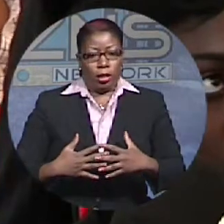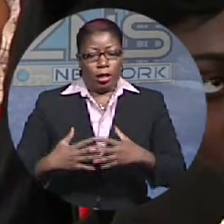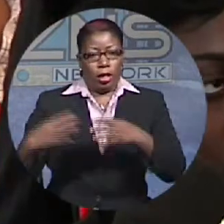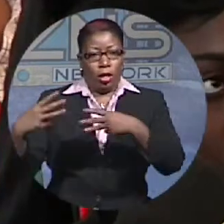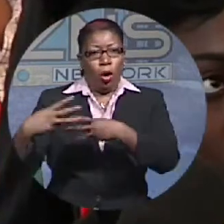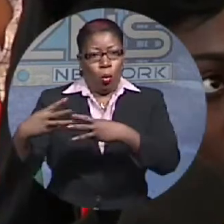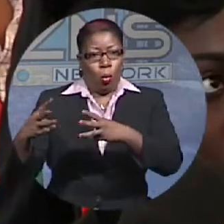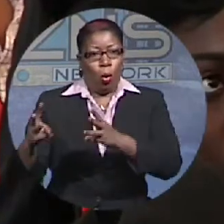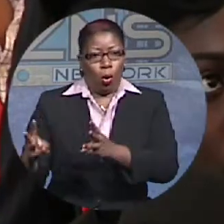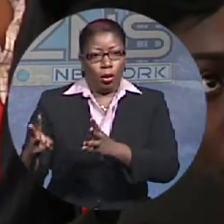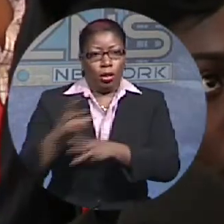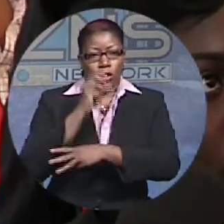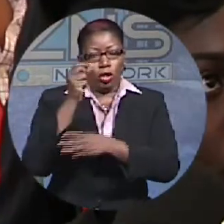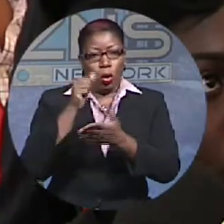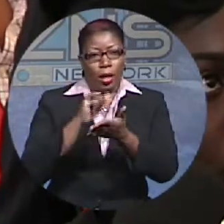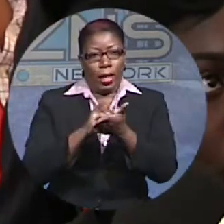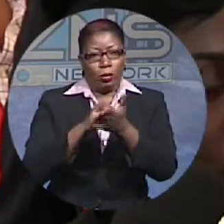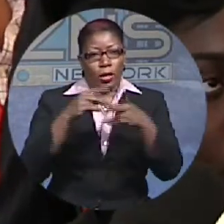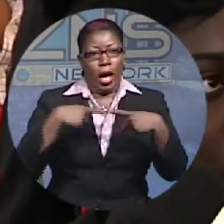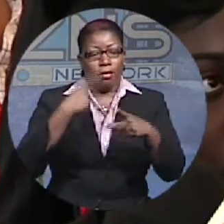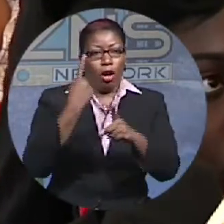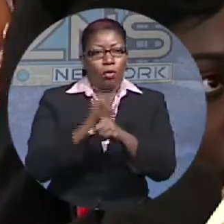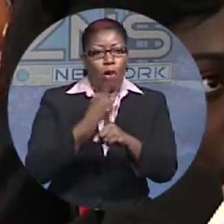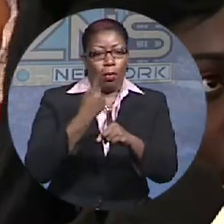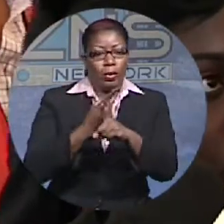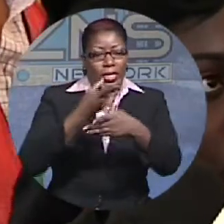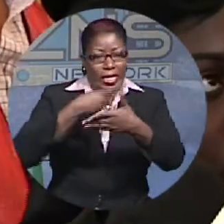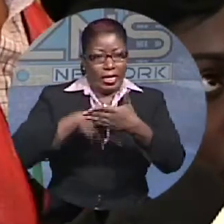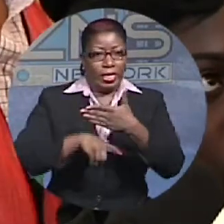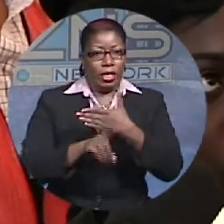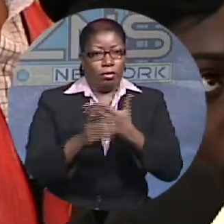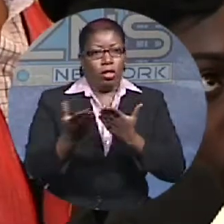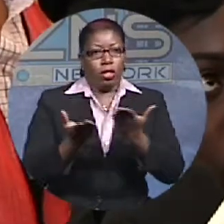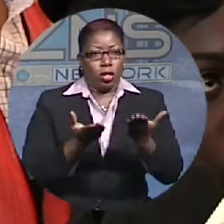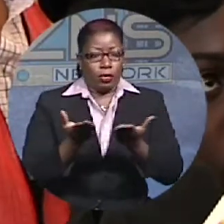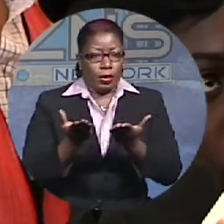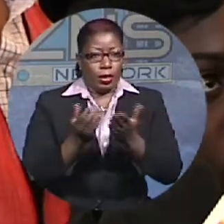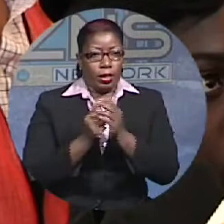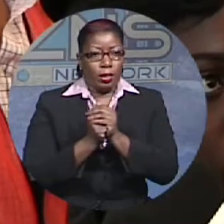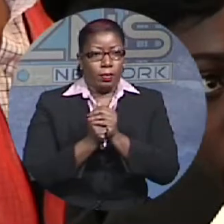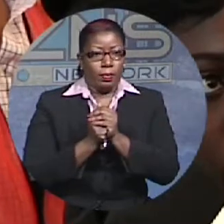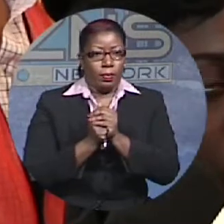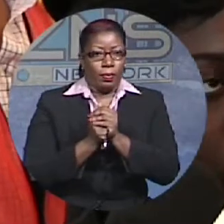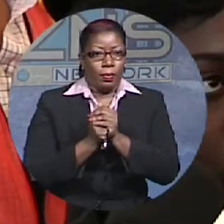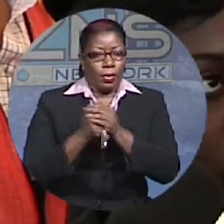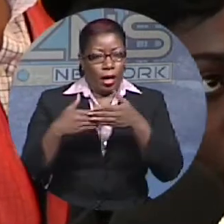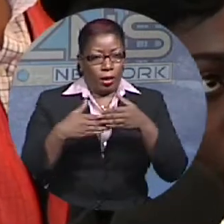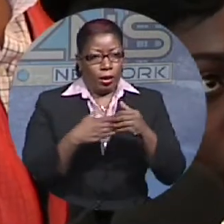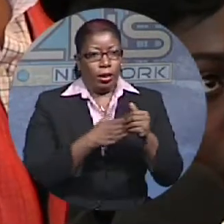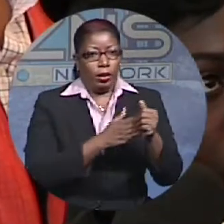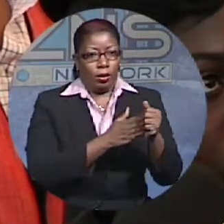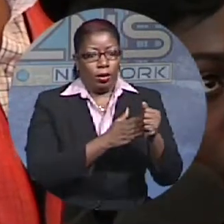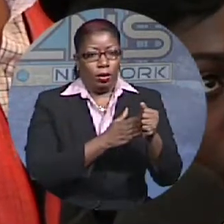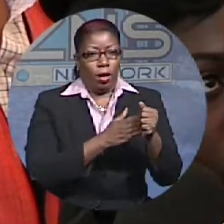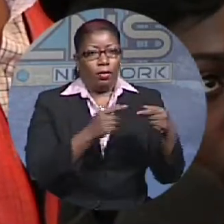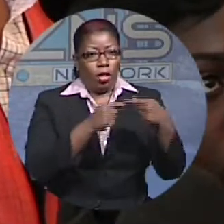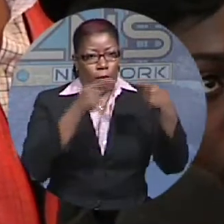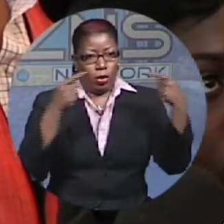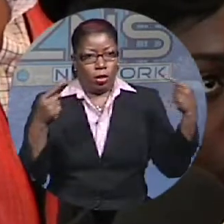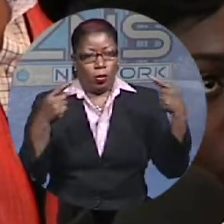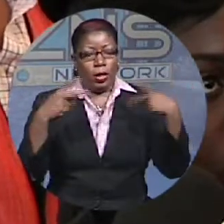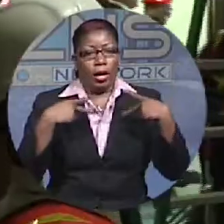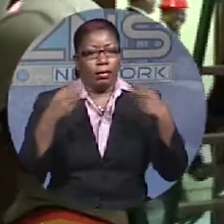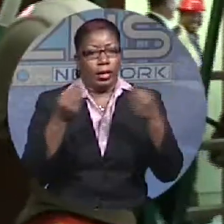and ensure that we have proper delivery facilities, I can assure you, speaking as leader of the opposition, that we would have